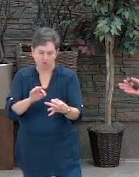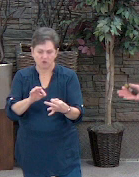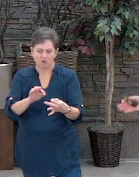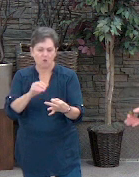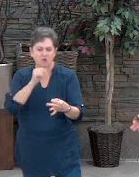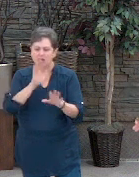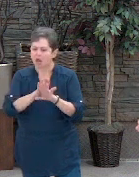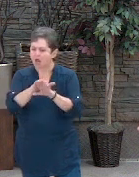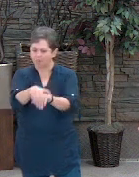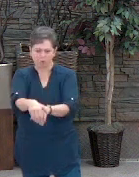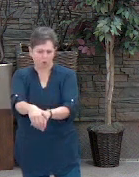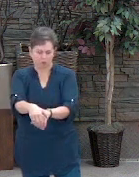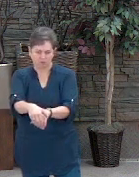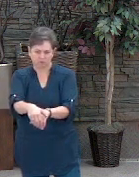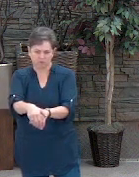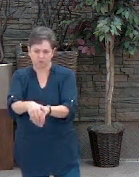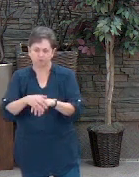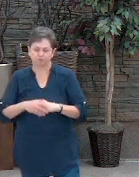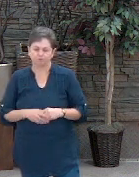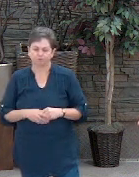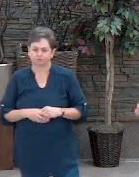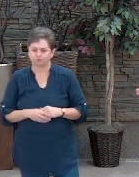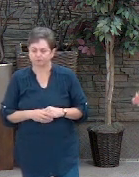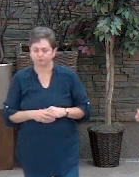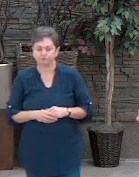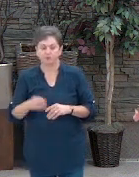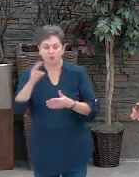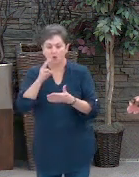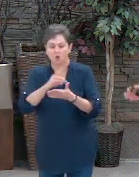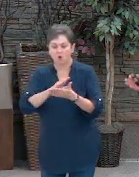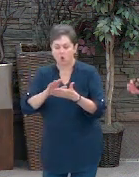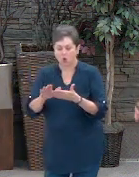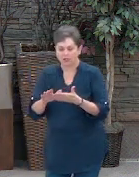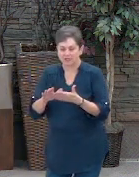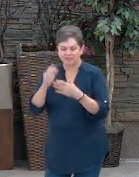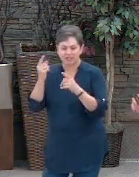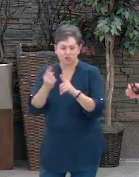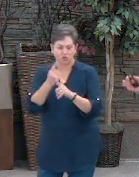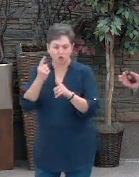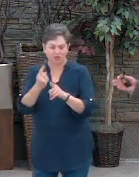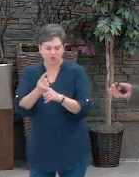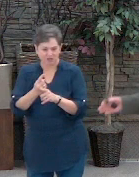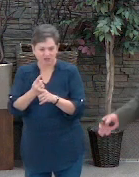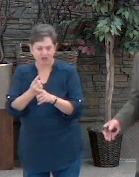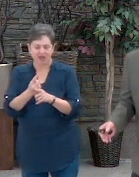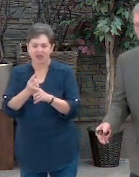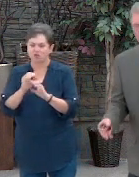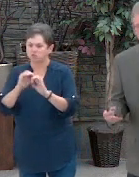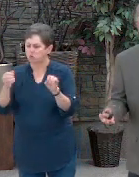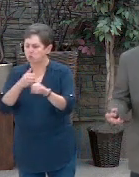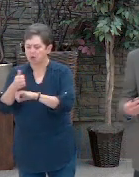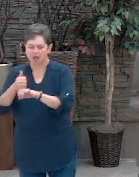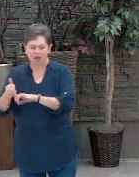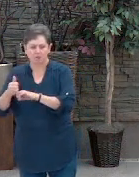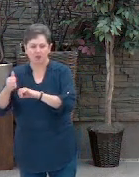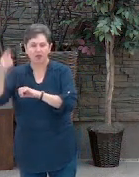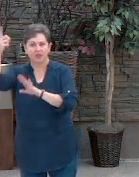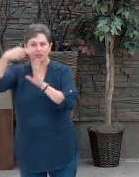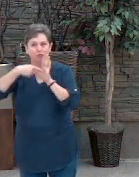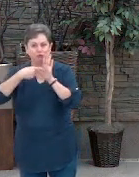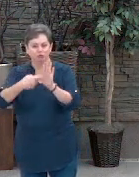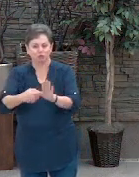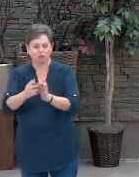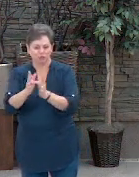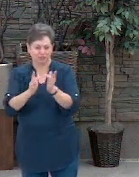not hypocritical either. A holiness and a righteousness and a blameless that reflects